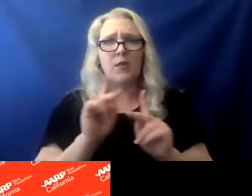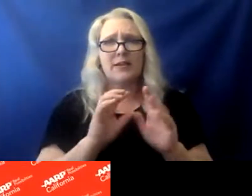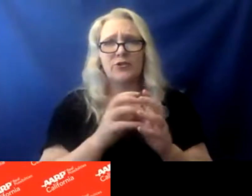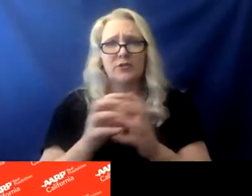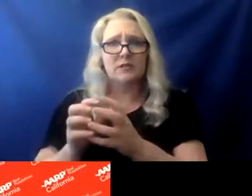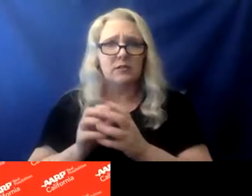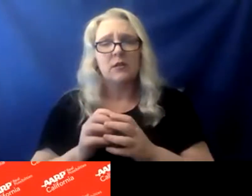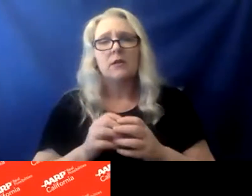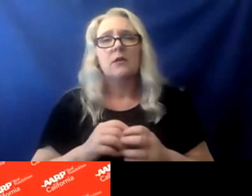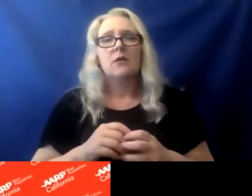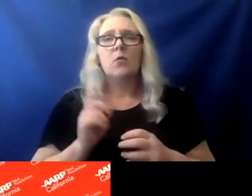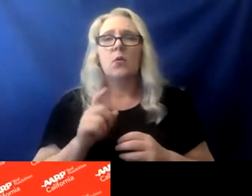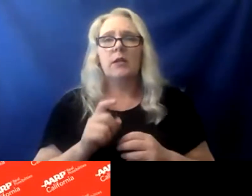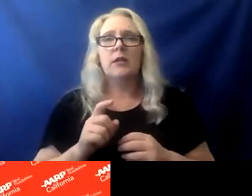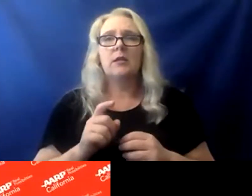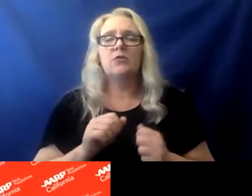pretty quickly.